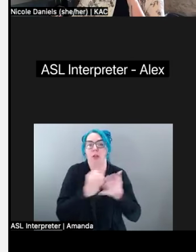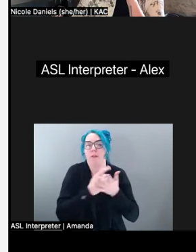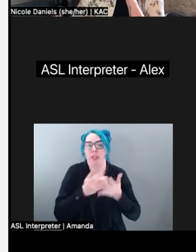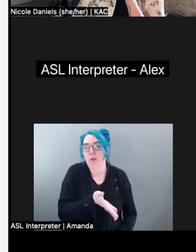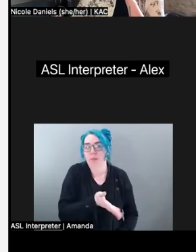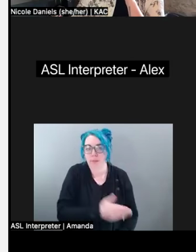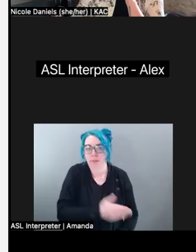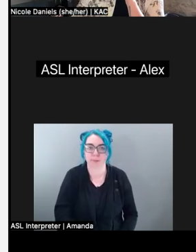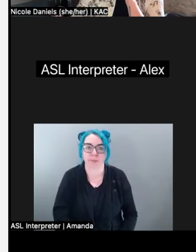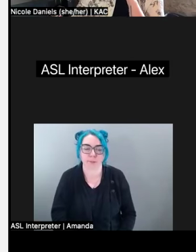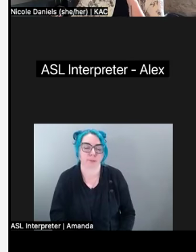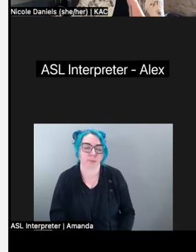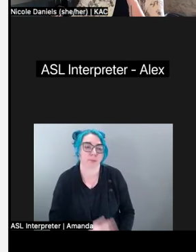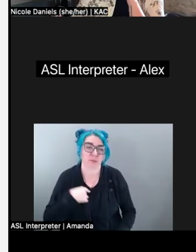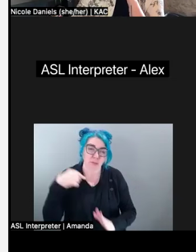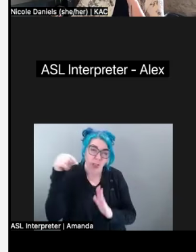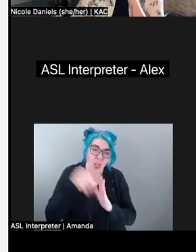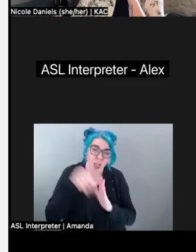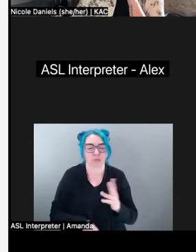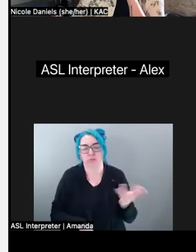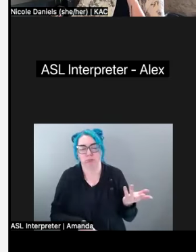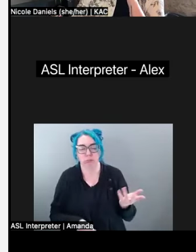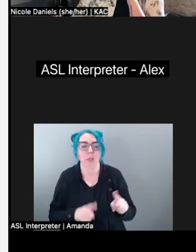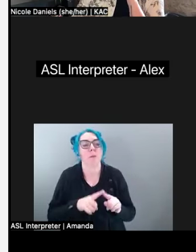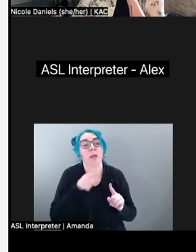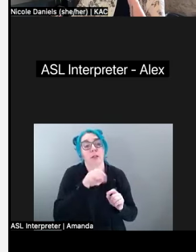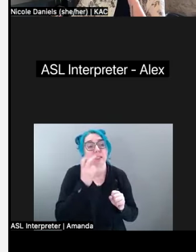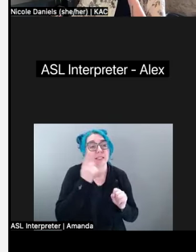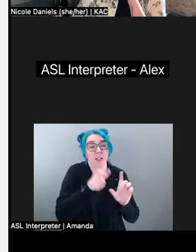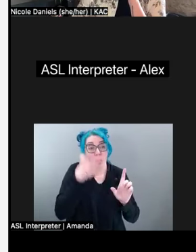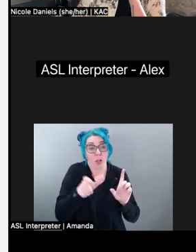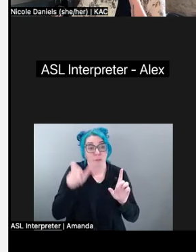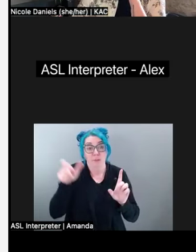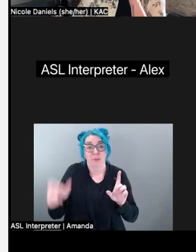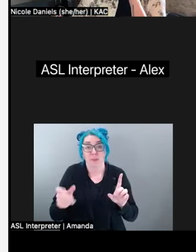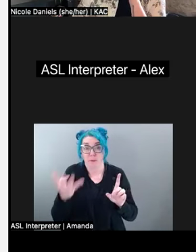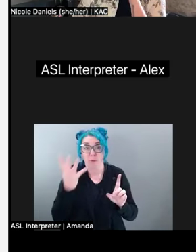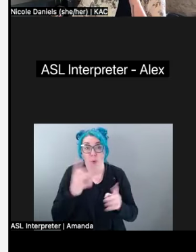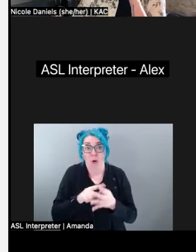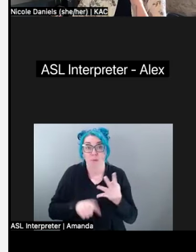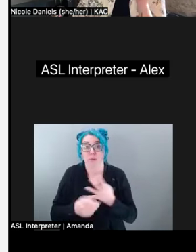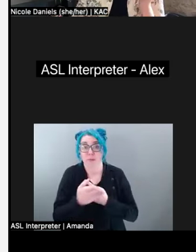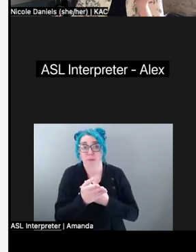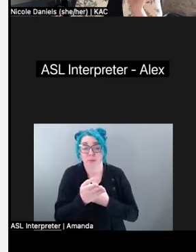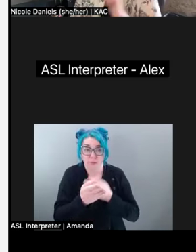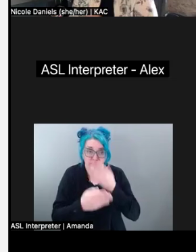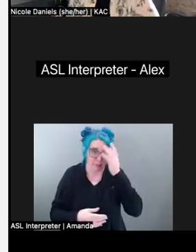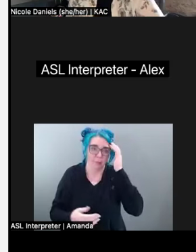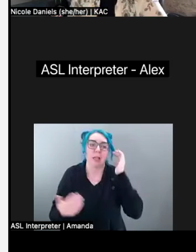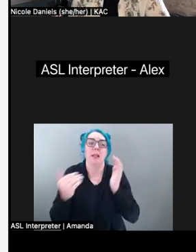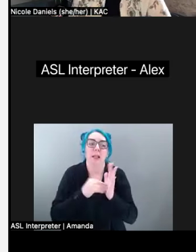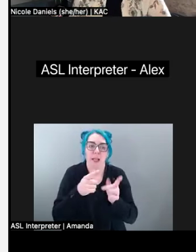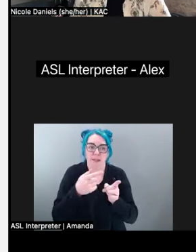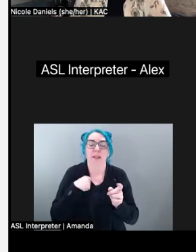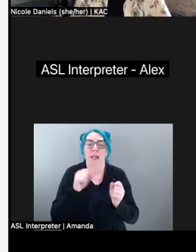I won't dig into it too much. It's just those columns there that you need to fill out. There are CADAC lines for references, again, if you're using